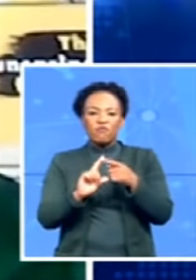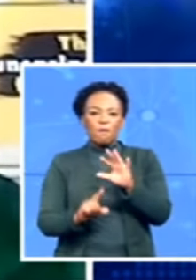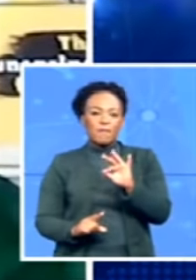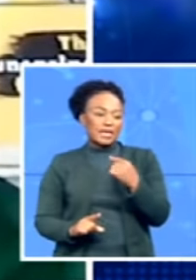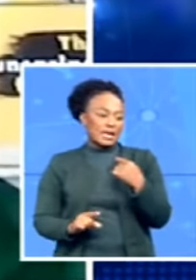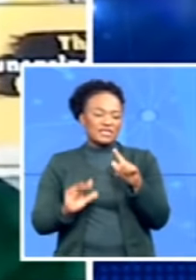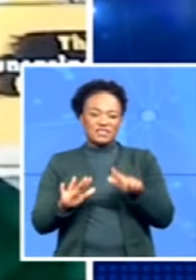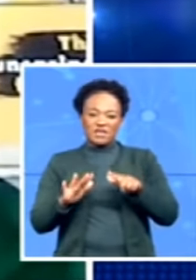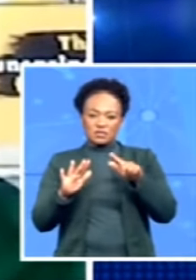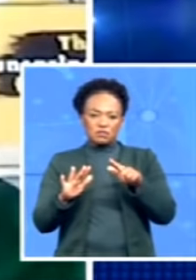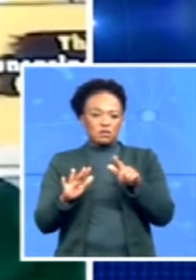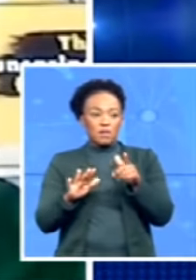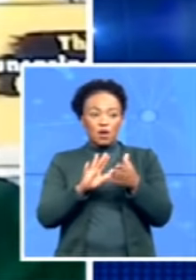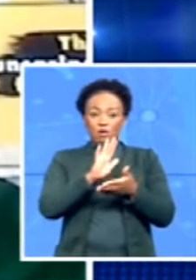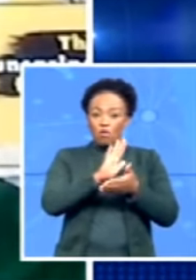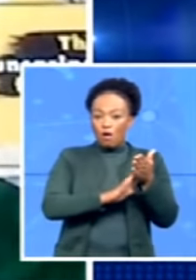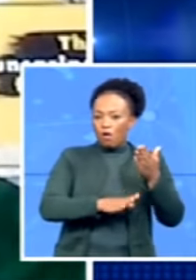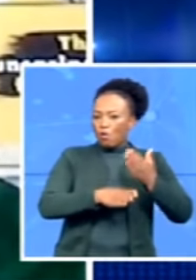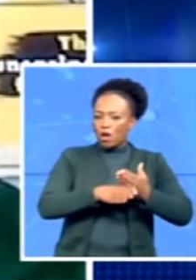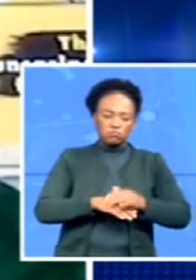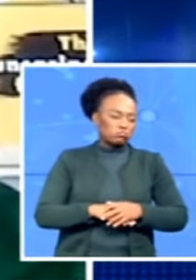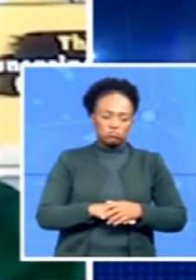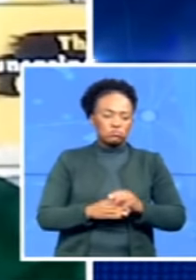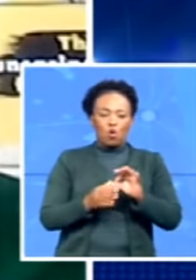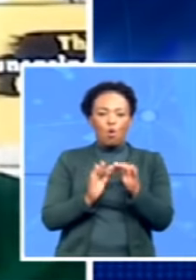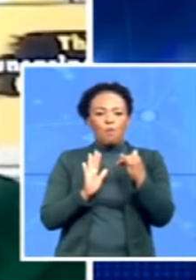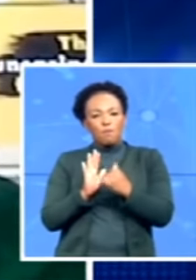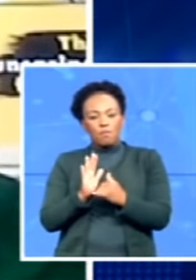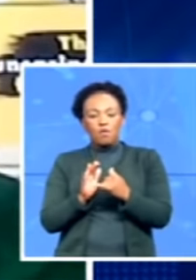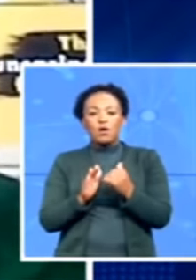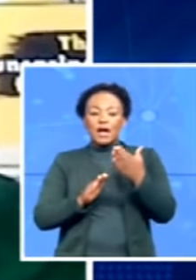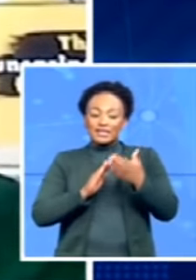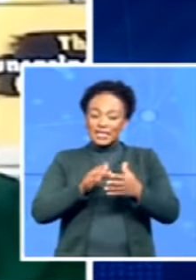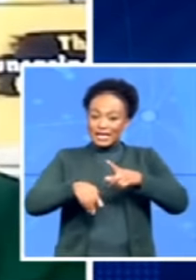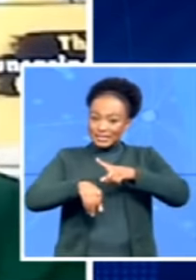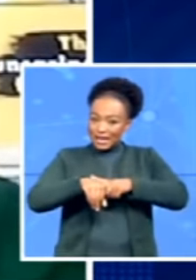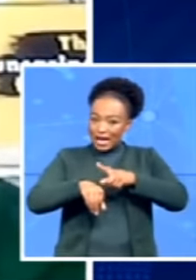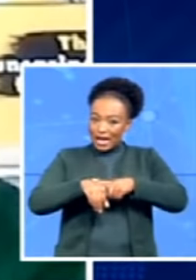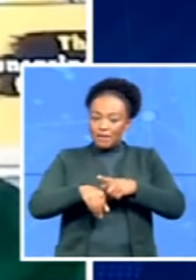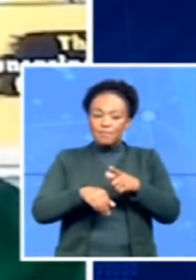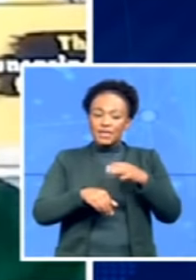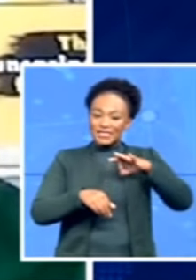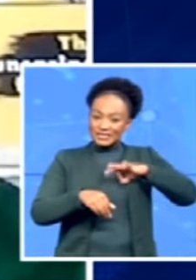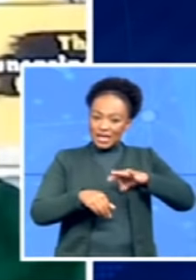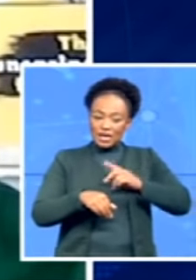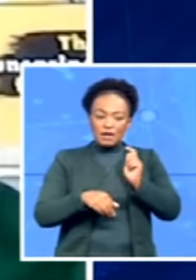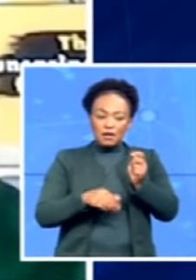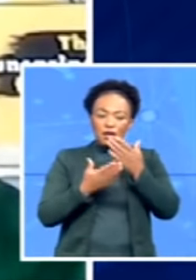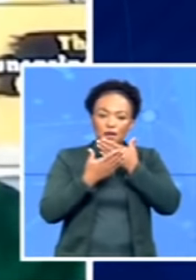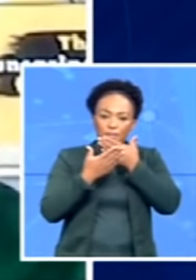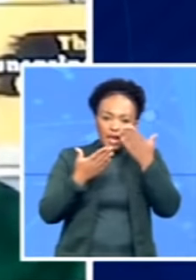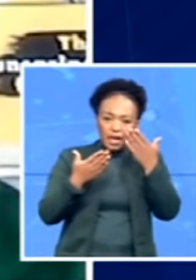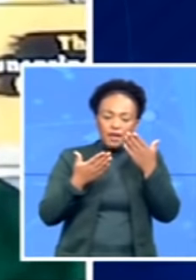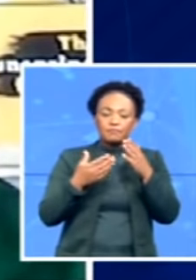17 January, until all our dispute relating to unpaid salaries, medical aid, and provident fund are urgently